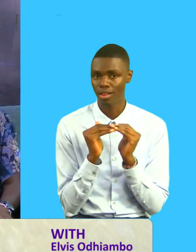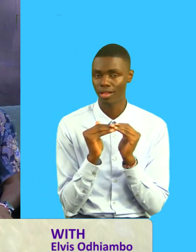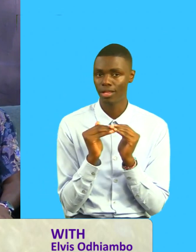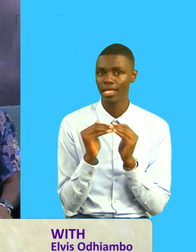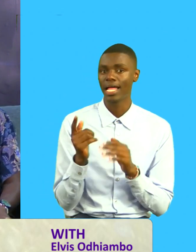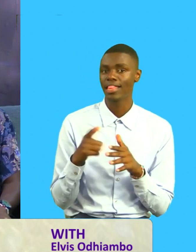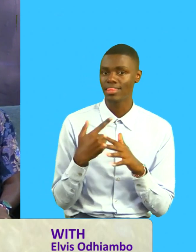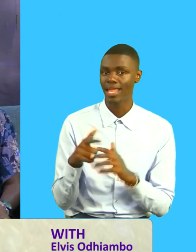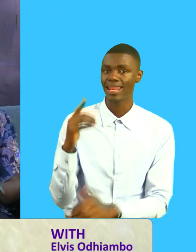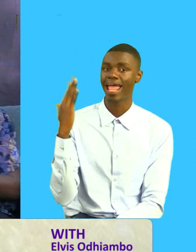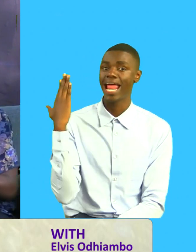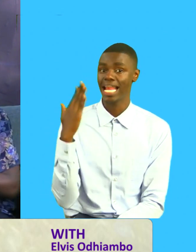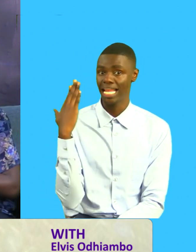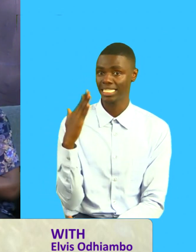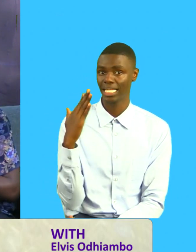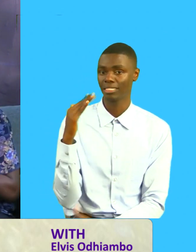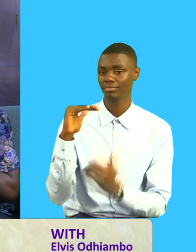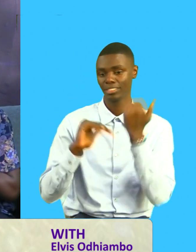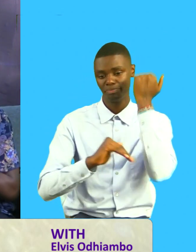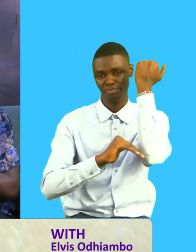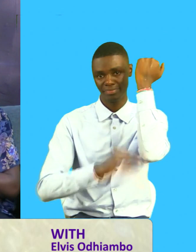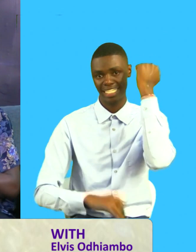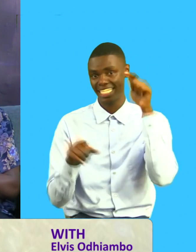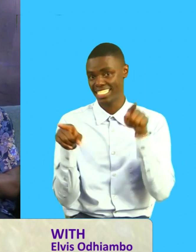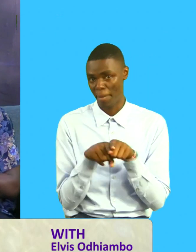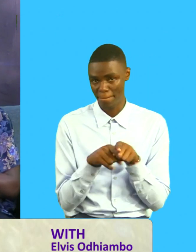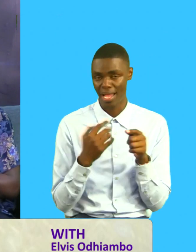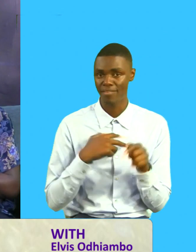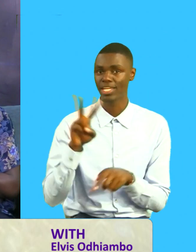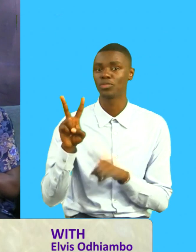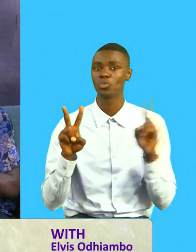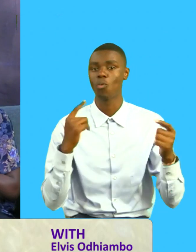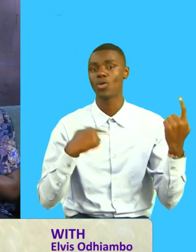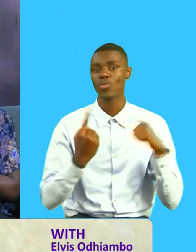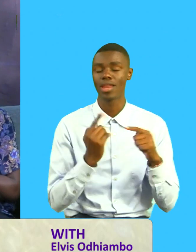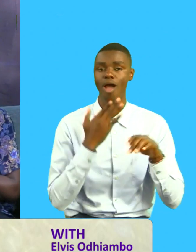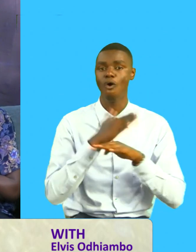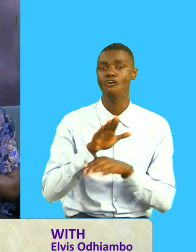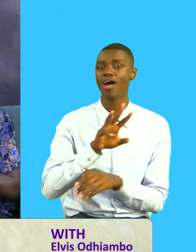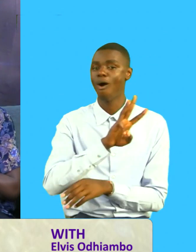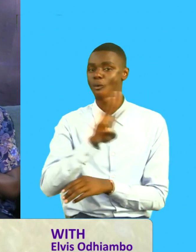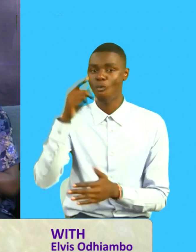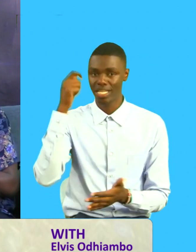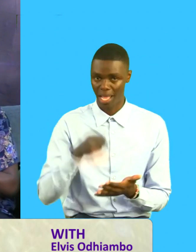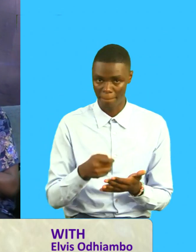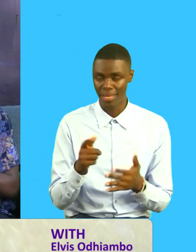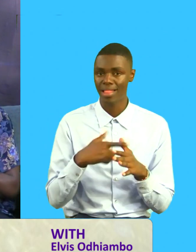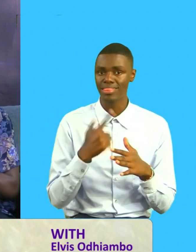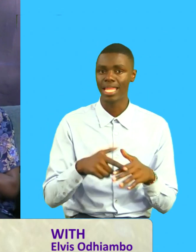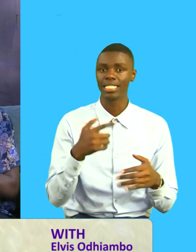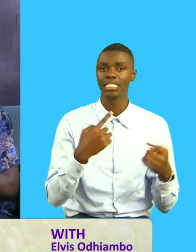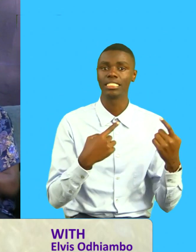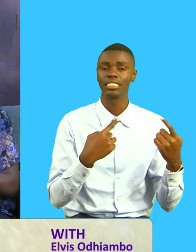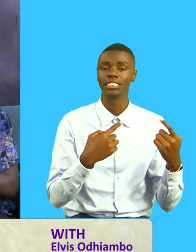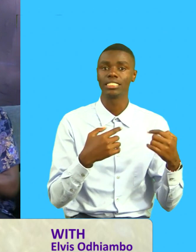had Leicester going down to relegation despite having a 2-1 win over West Ham United. Champions Manchester City were